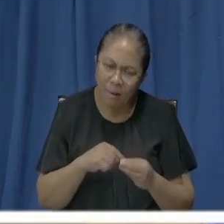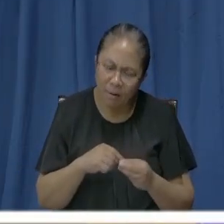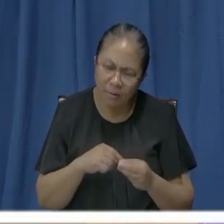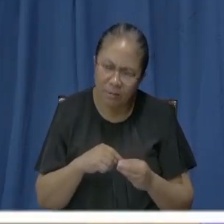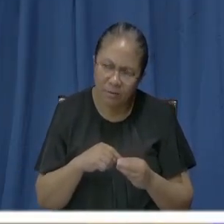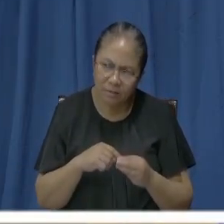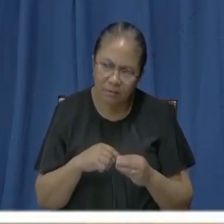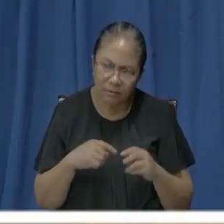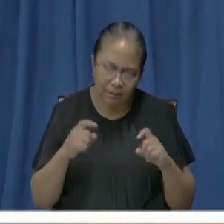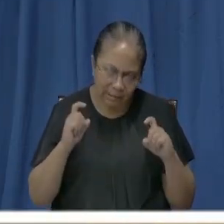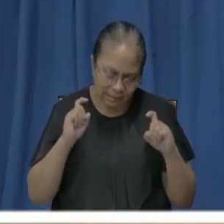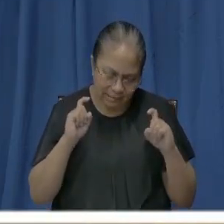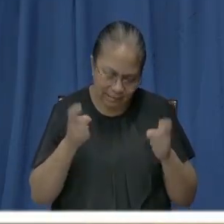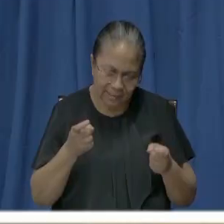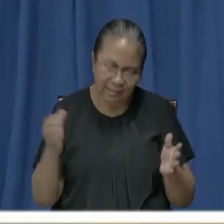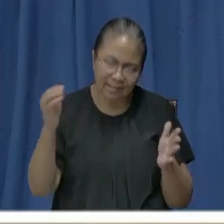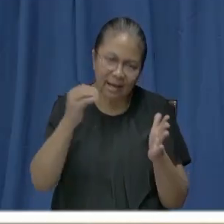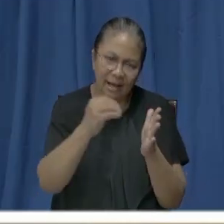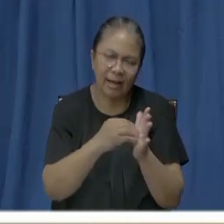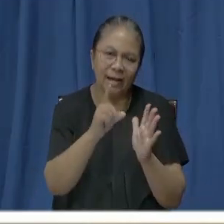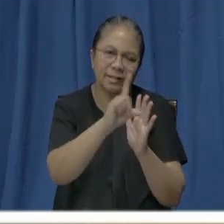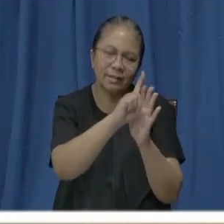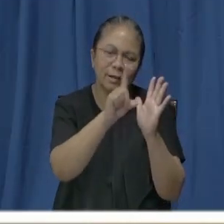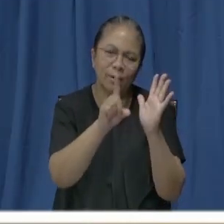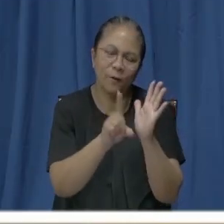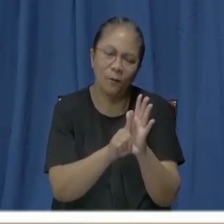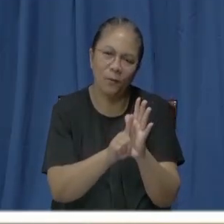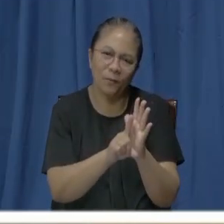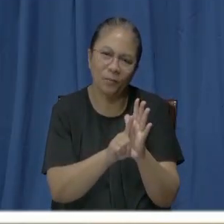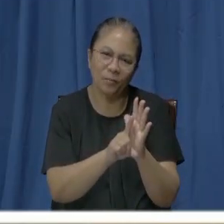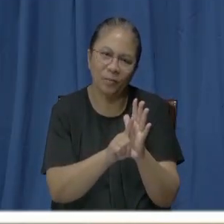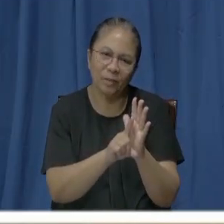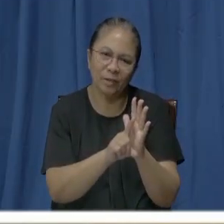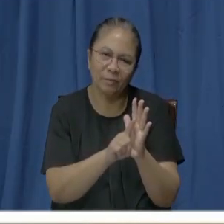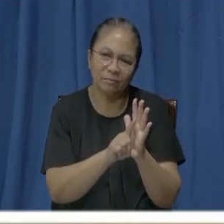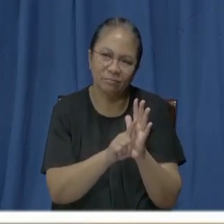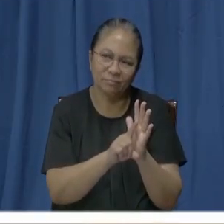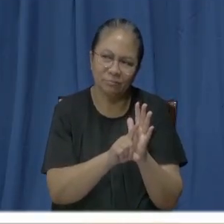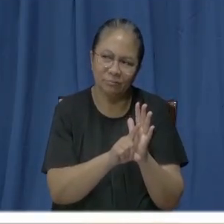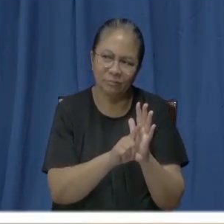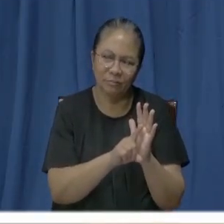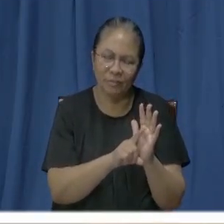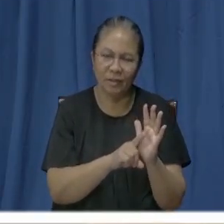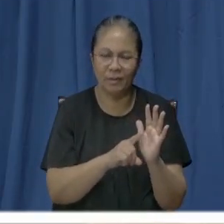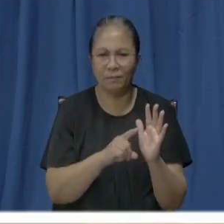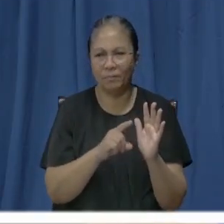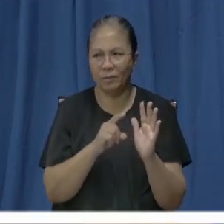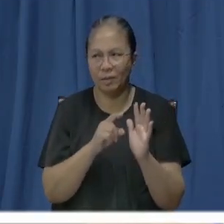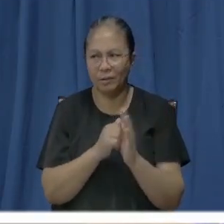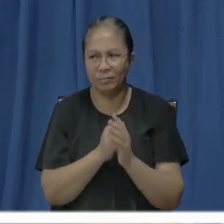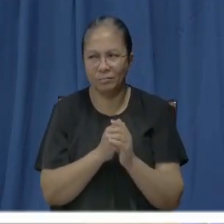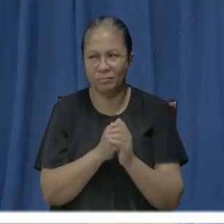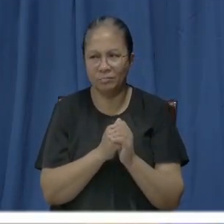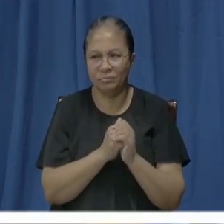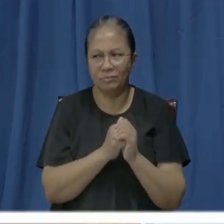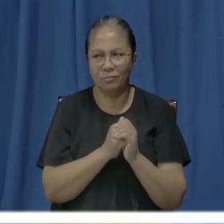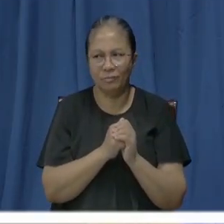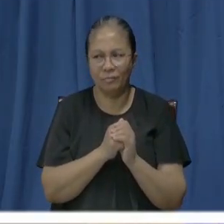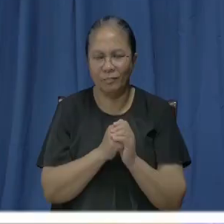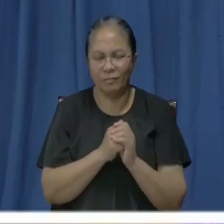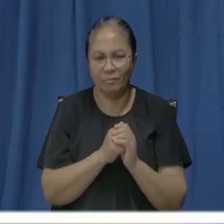against the Lord, because you have exchanged the living God for cisterns that cannot hold